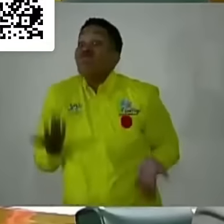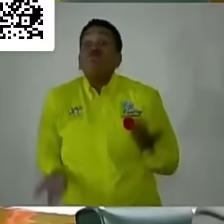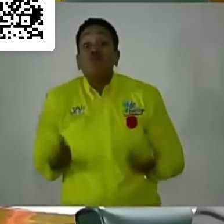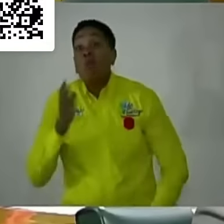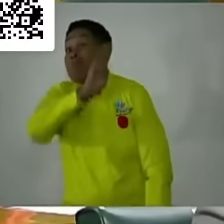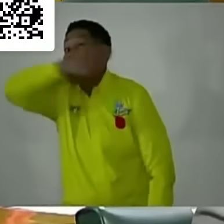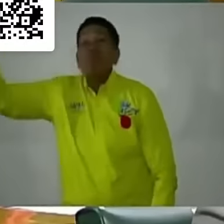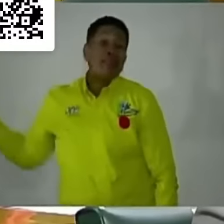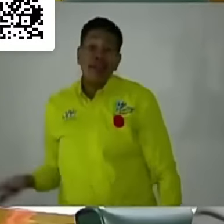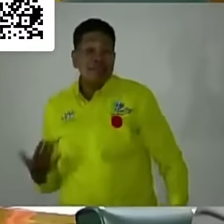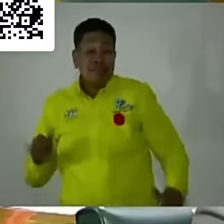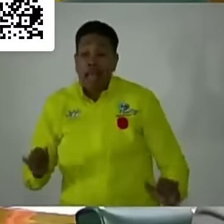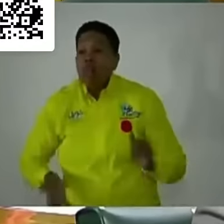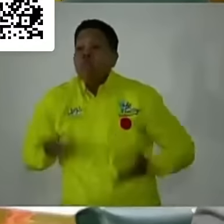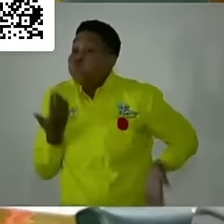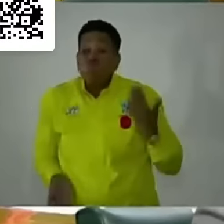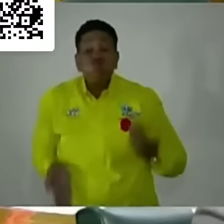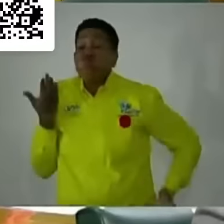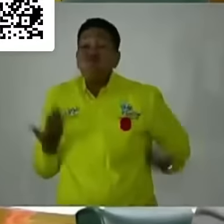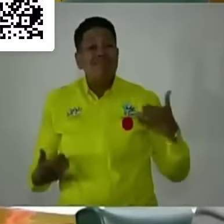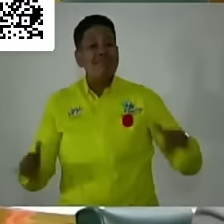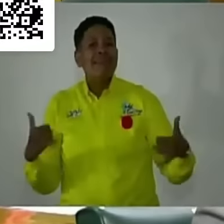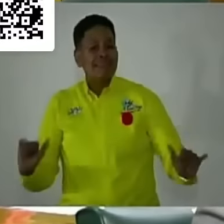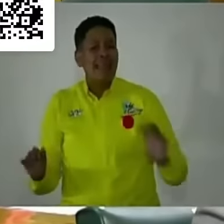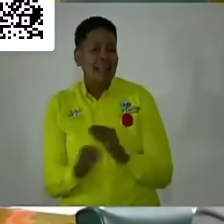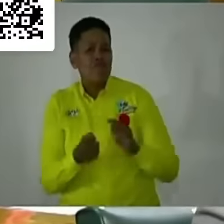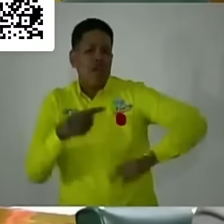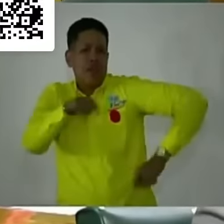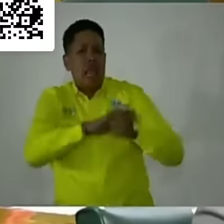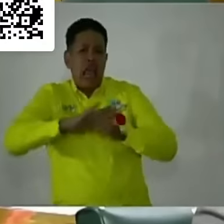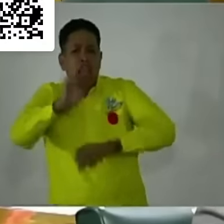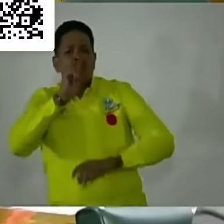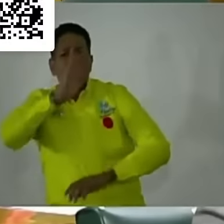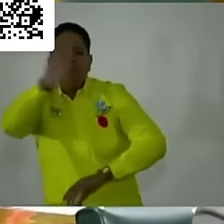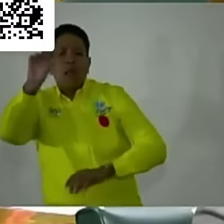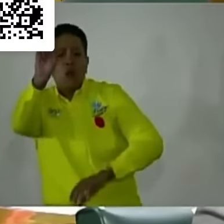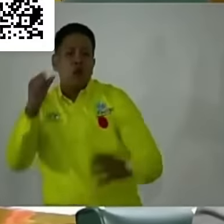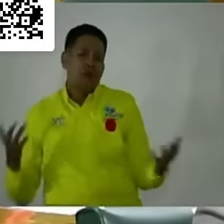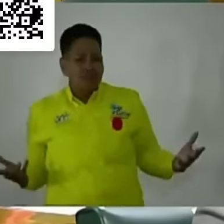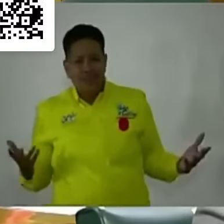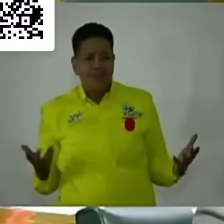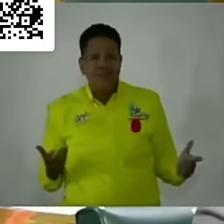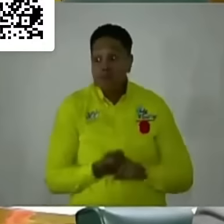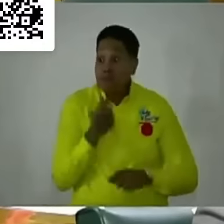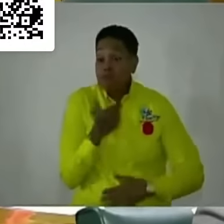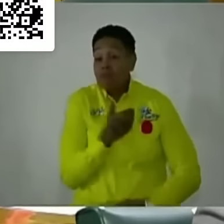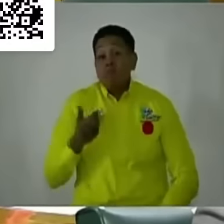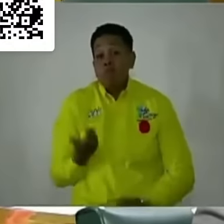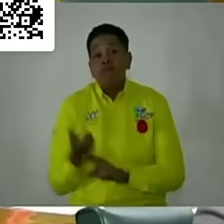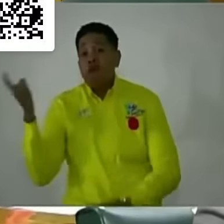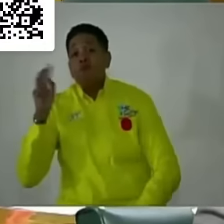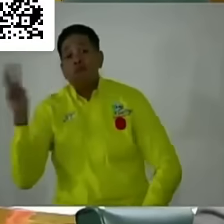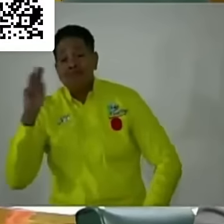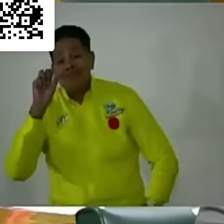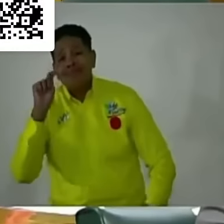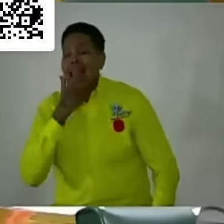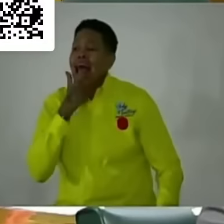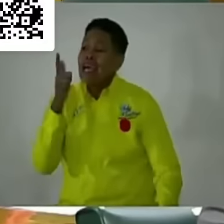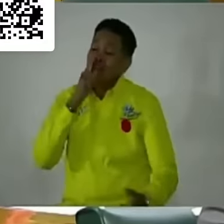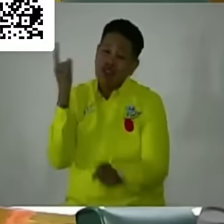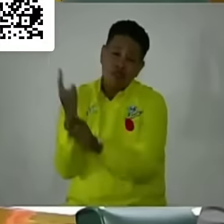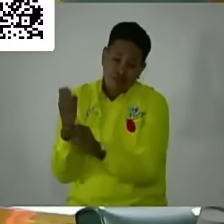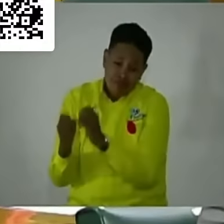to be extracted from these areas. Billions in US. The member from Western St. Andrew is correcting